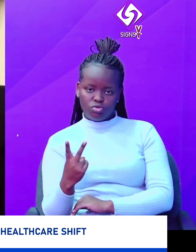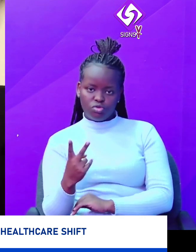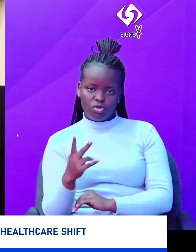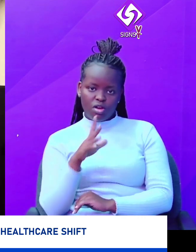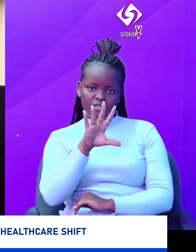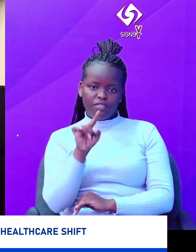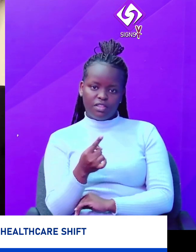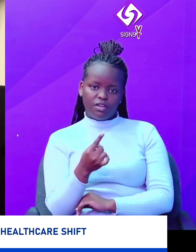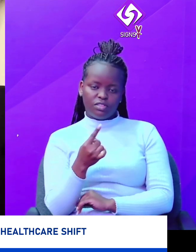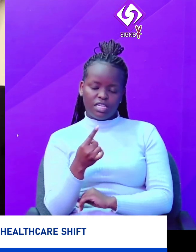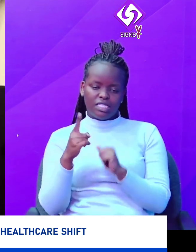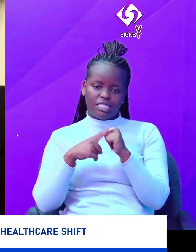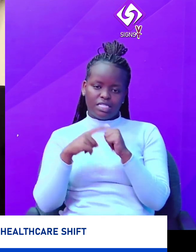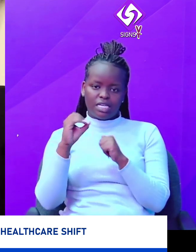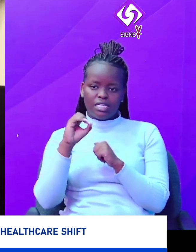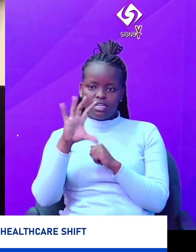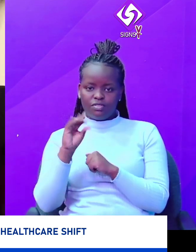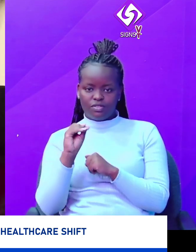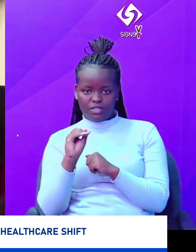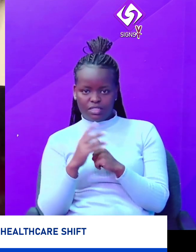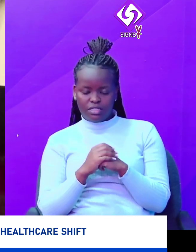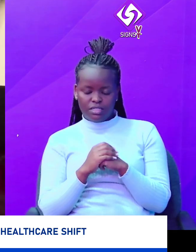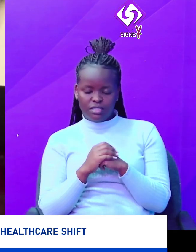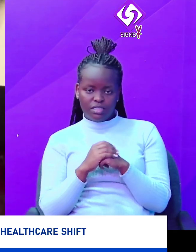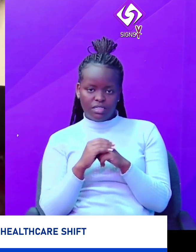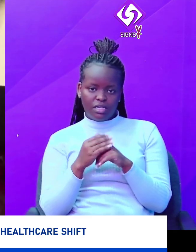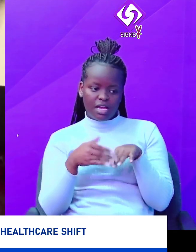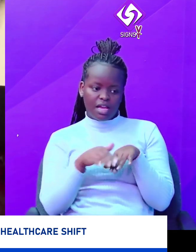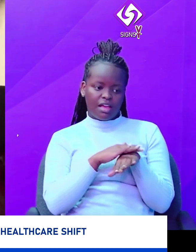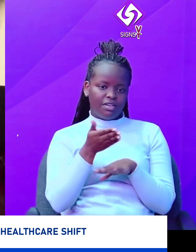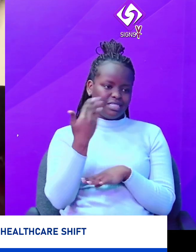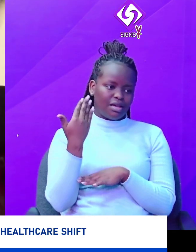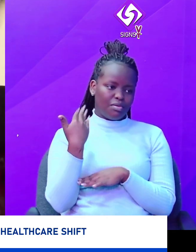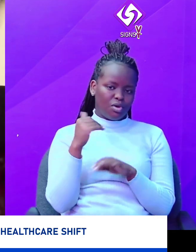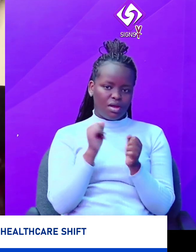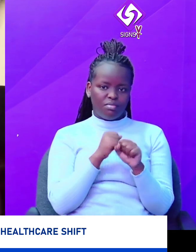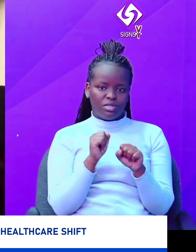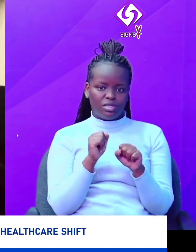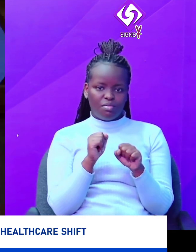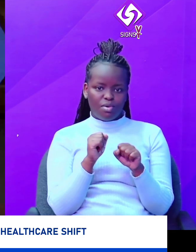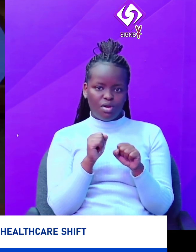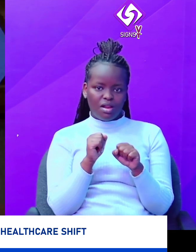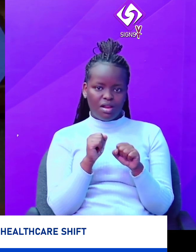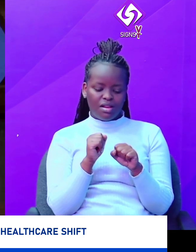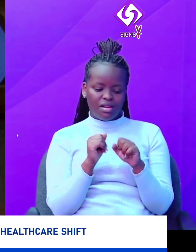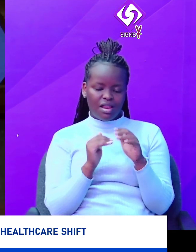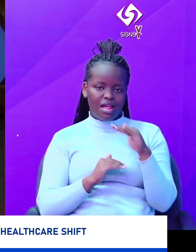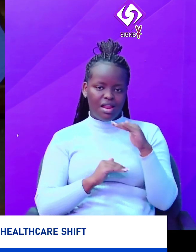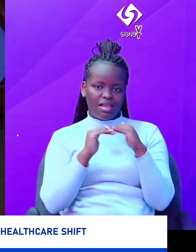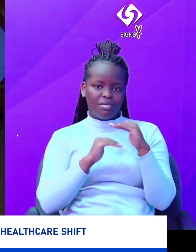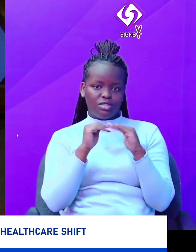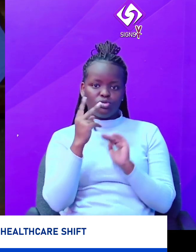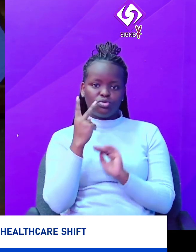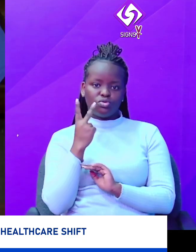5,650. Tukilinganisha na ile matibabu ya ile cover ya kitambo ilikuwa huwezi fikisha 2,000 kwa siku kwa mtoto